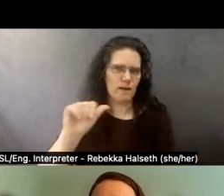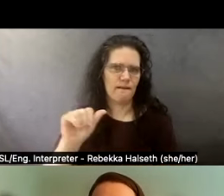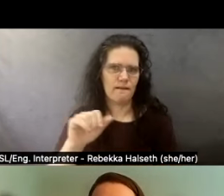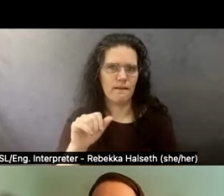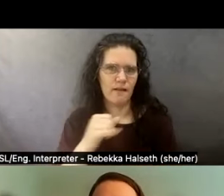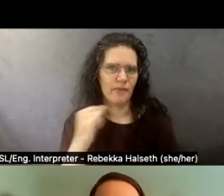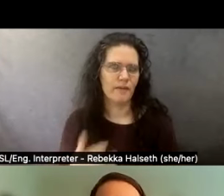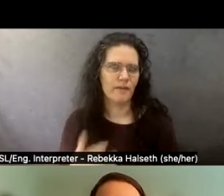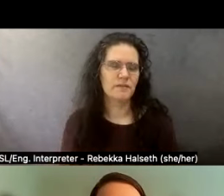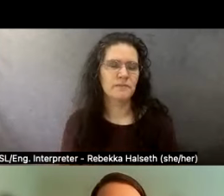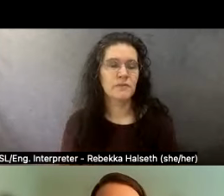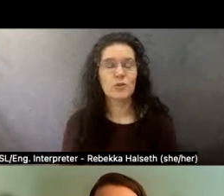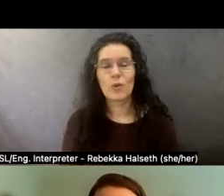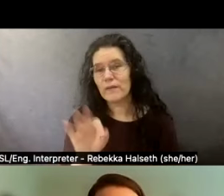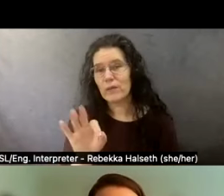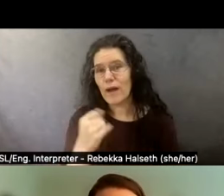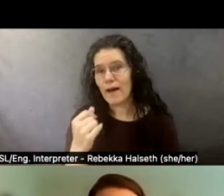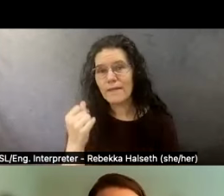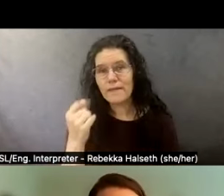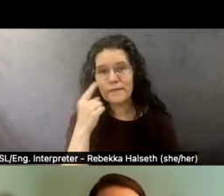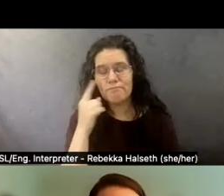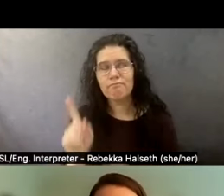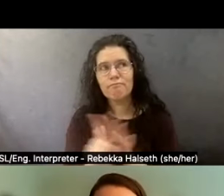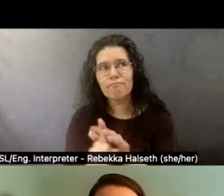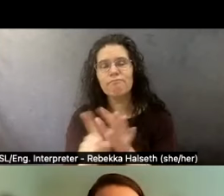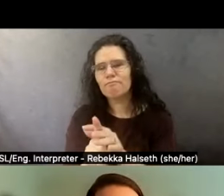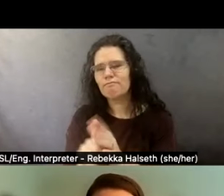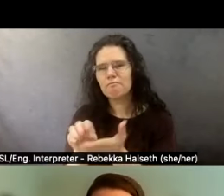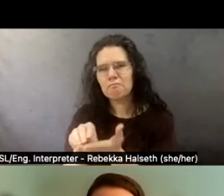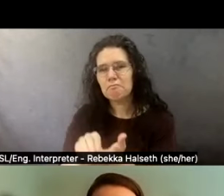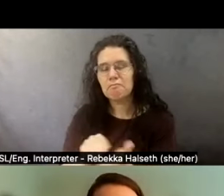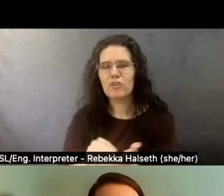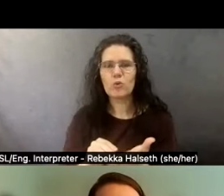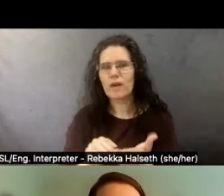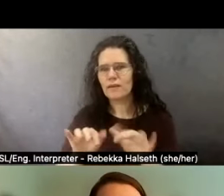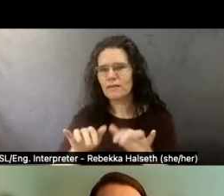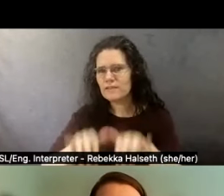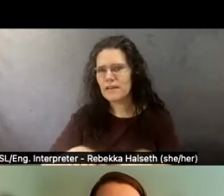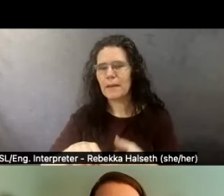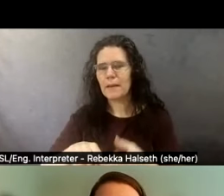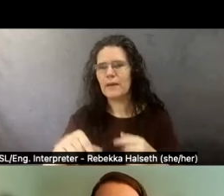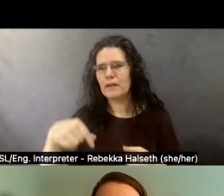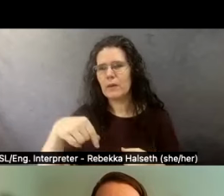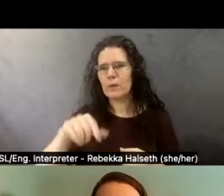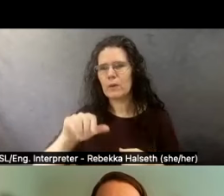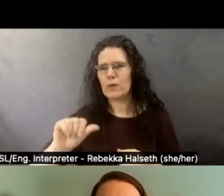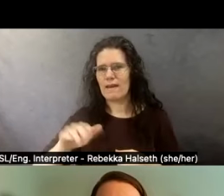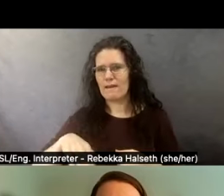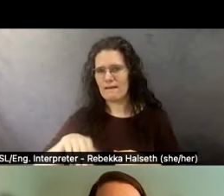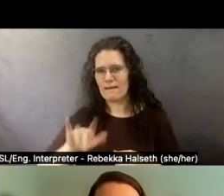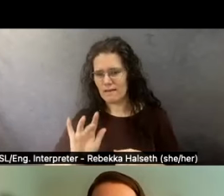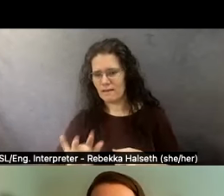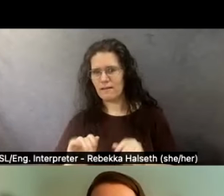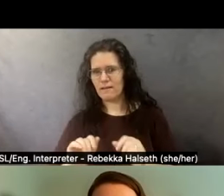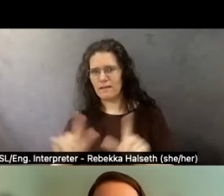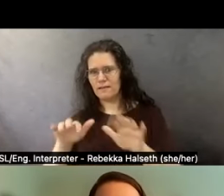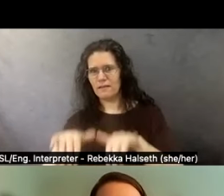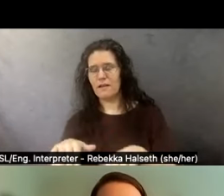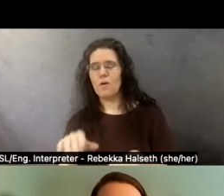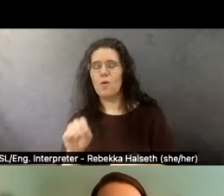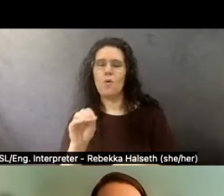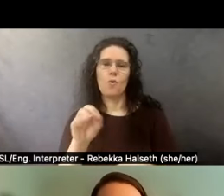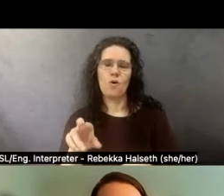period at the end. So jot down your questions as we're chatting. Feel free to put them in the Q&A box, as we mentioned, but also if you'd like to